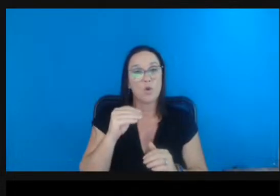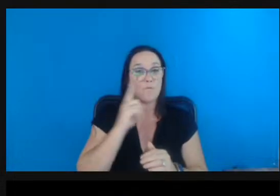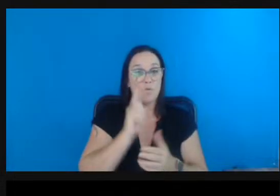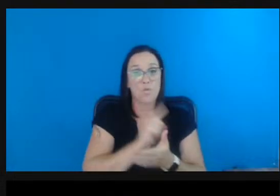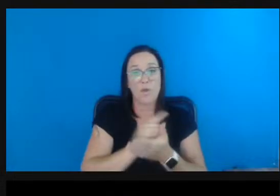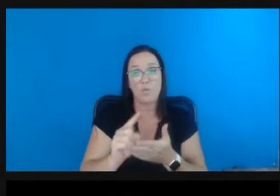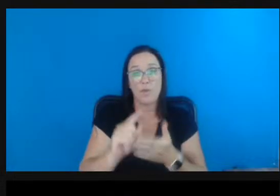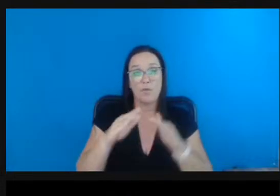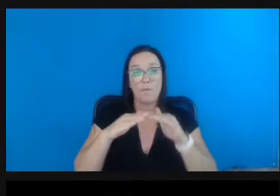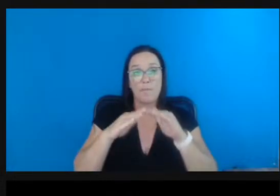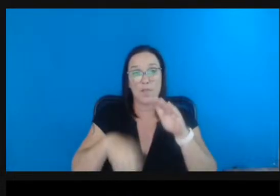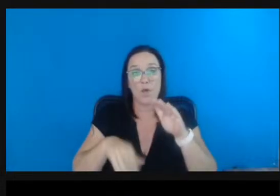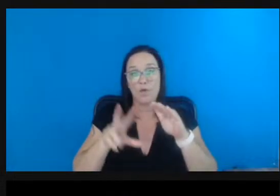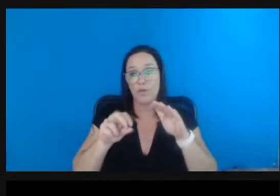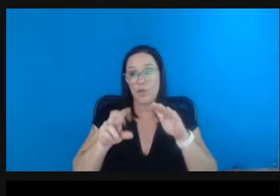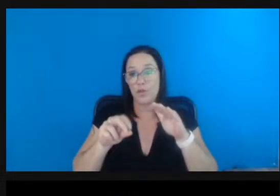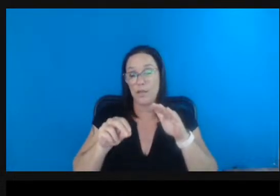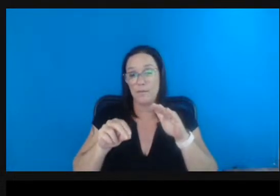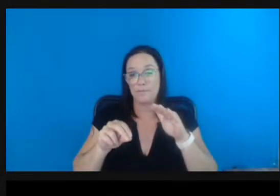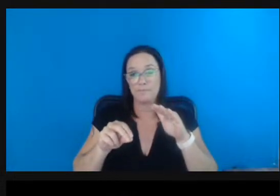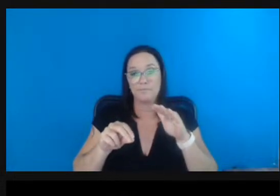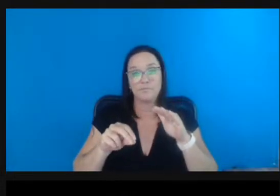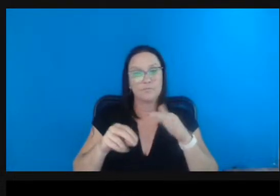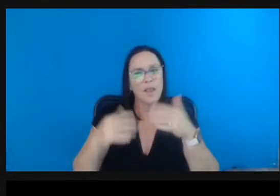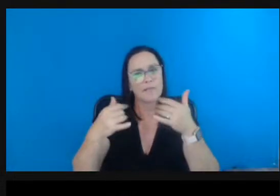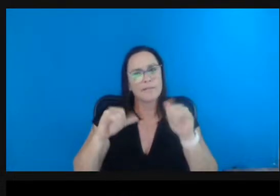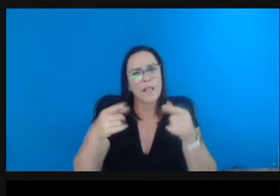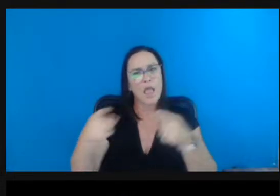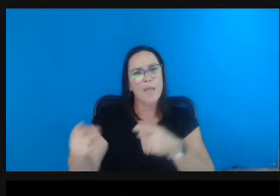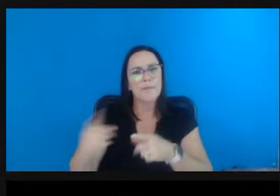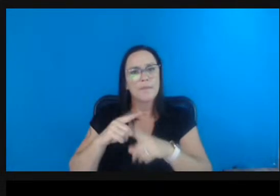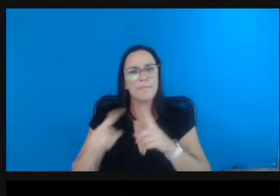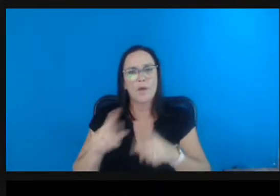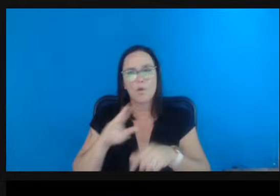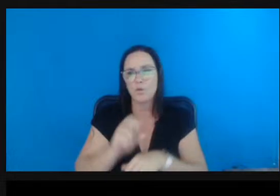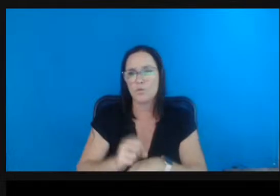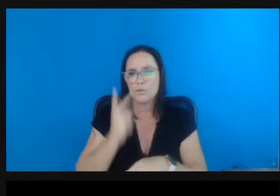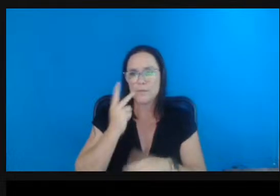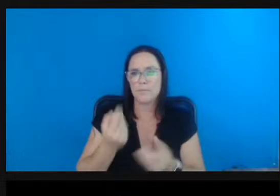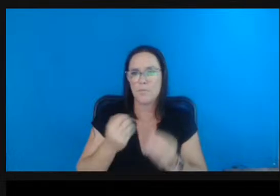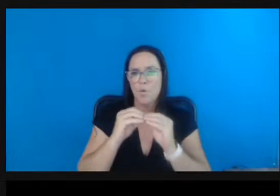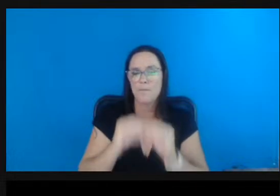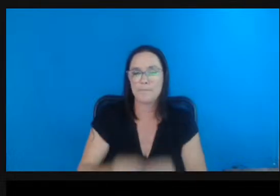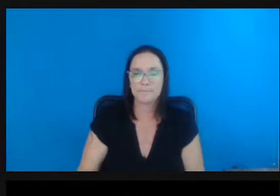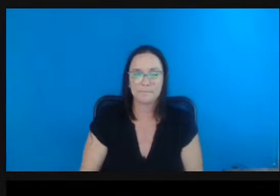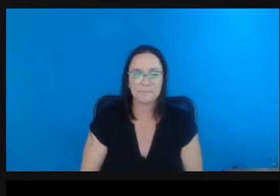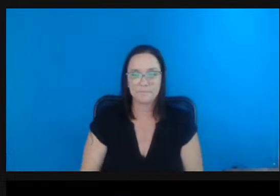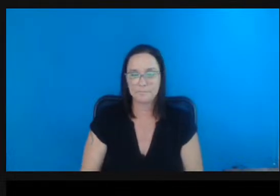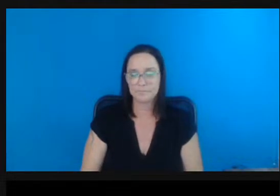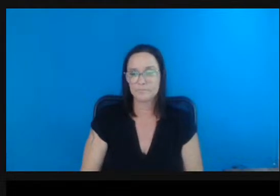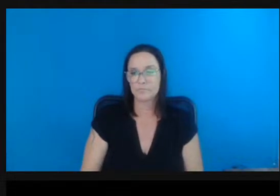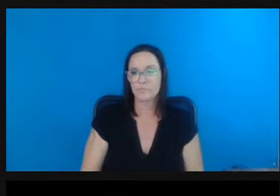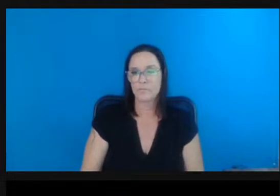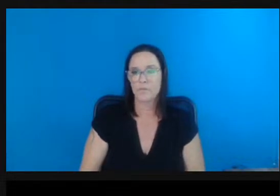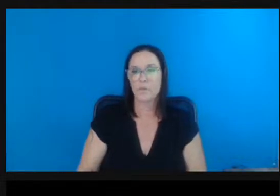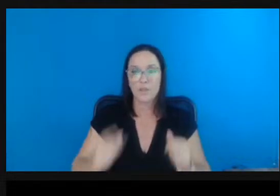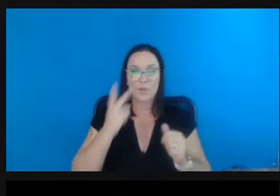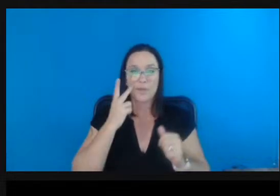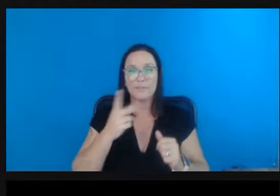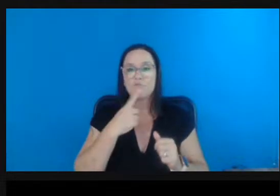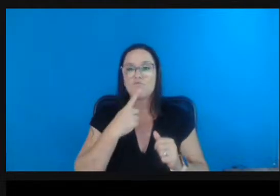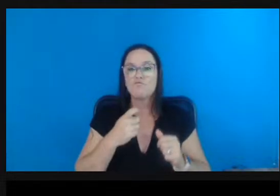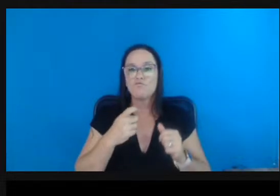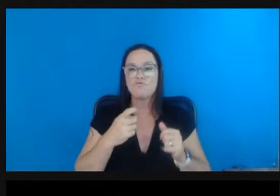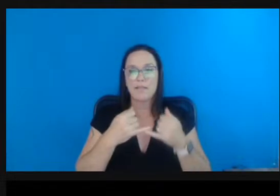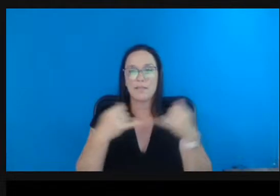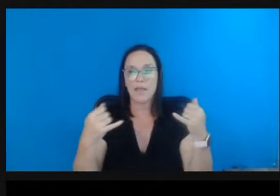that. Certainly they're still happening, but we're used to seeing more for sure. And you do see the red line showing that there